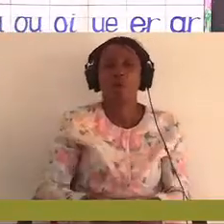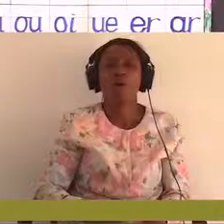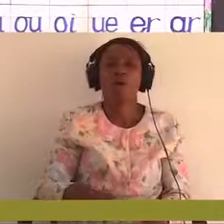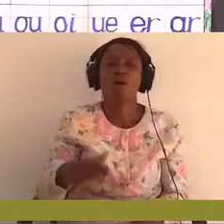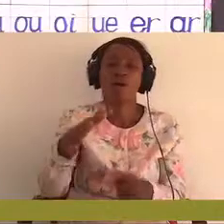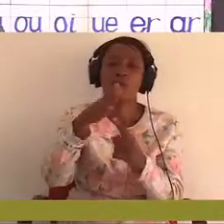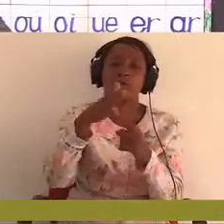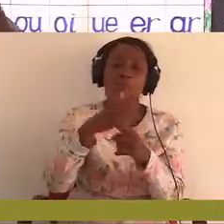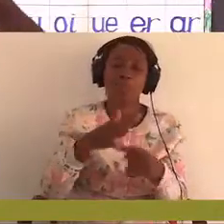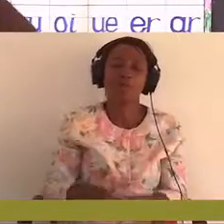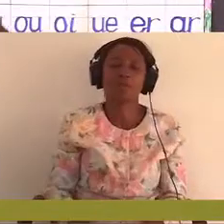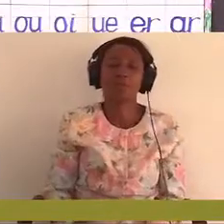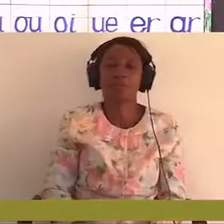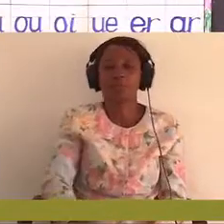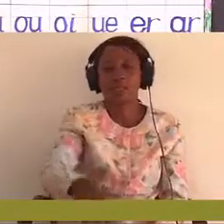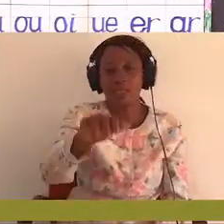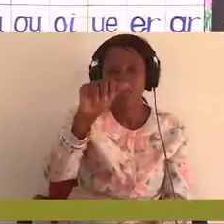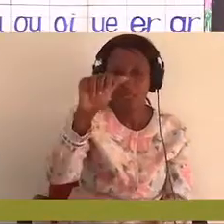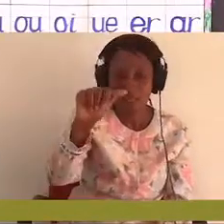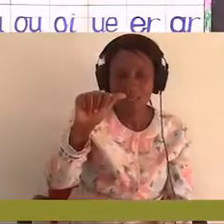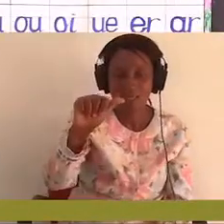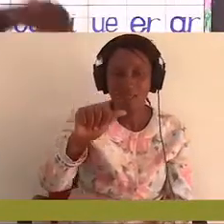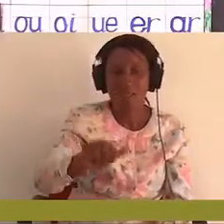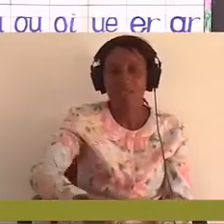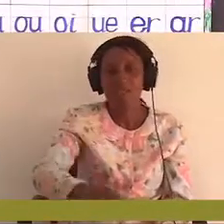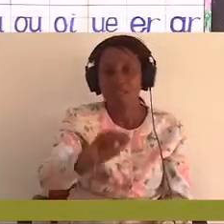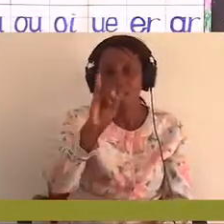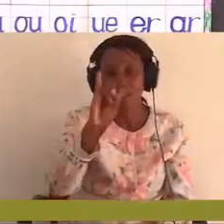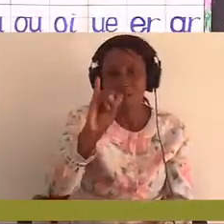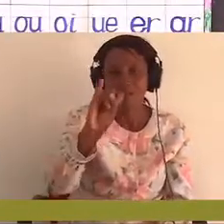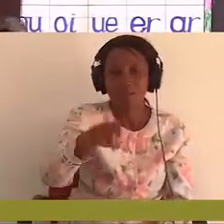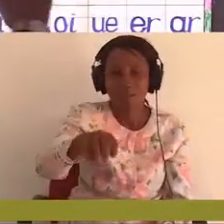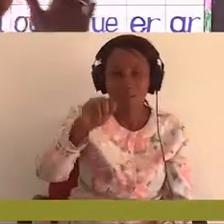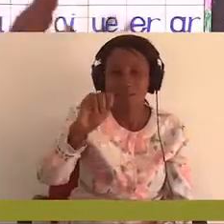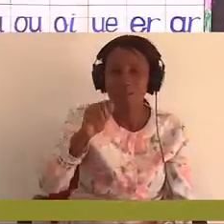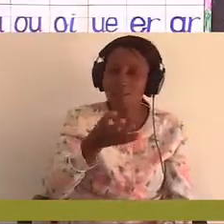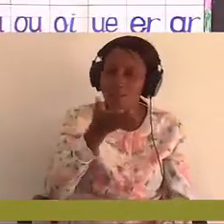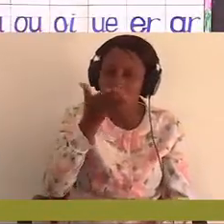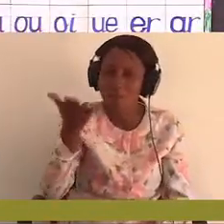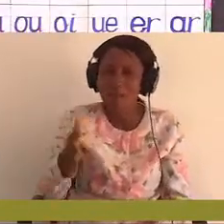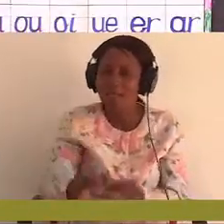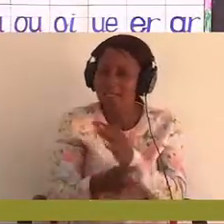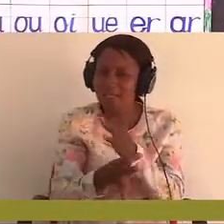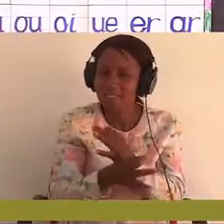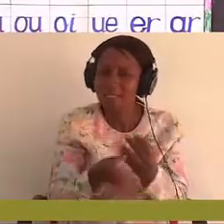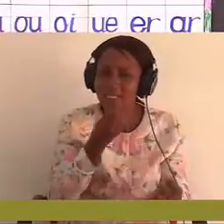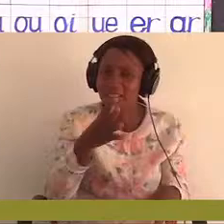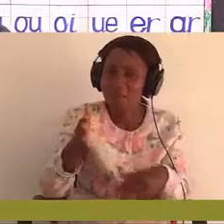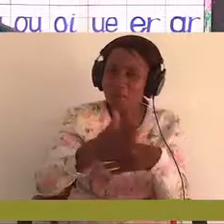I will not tell you, but all I will tell you, just go to your word bank,